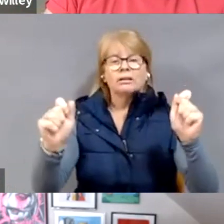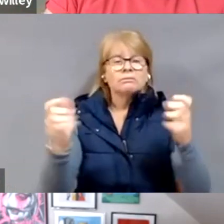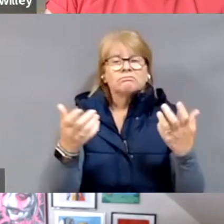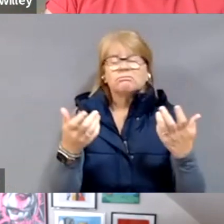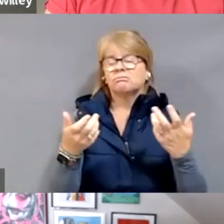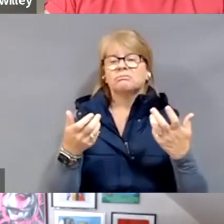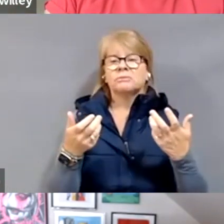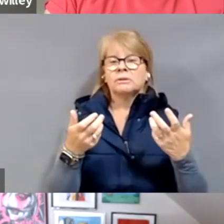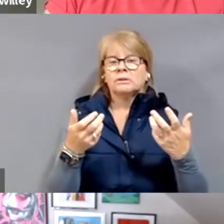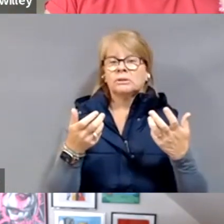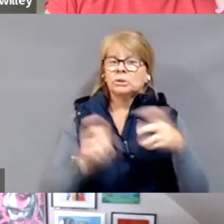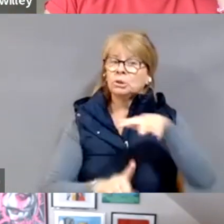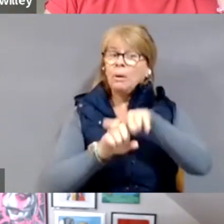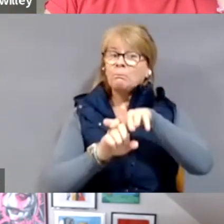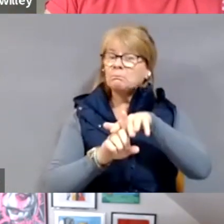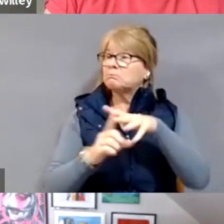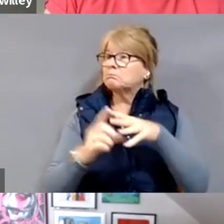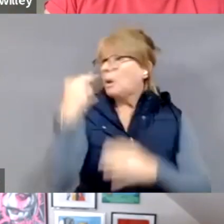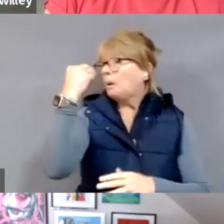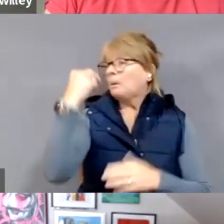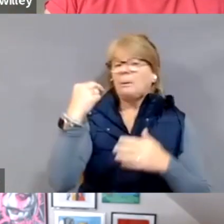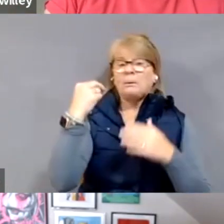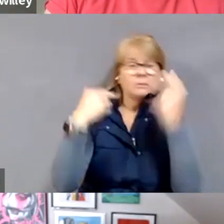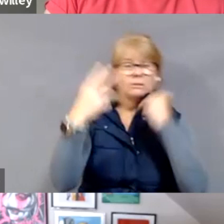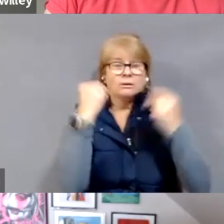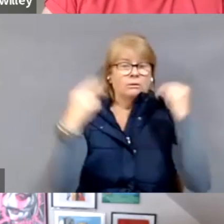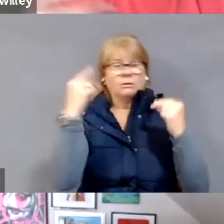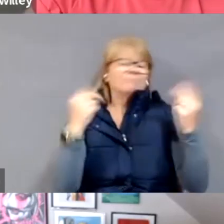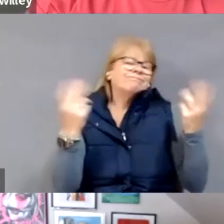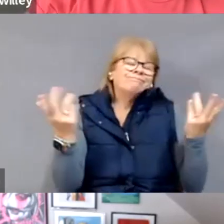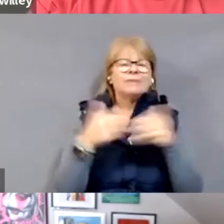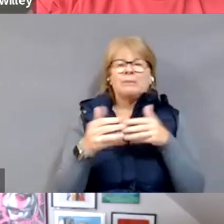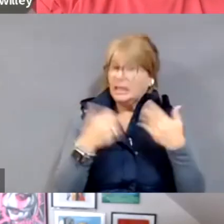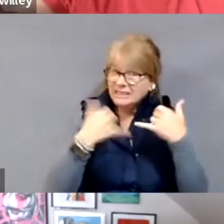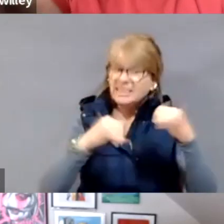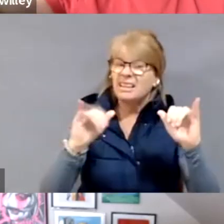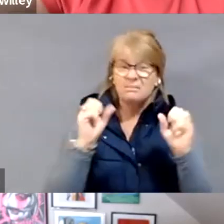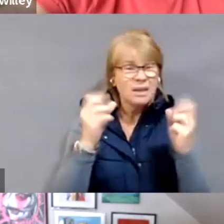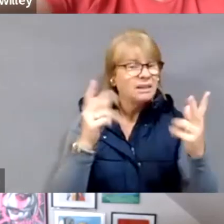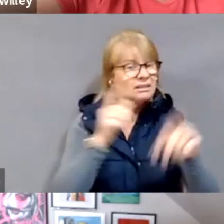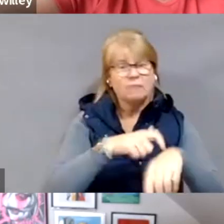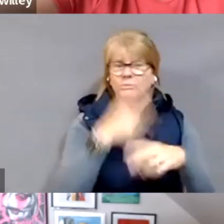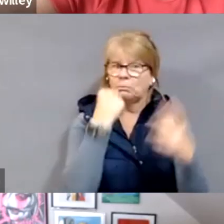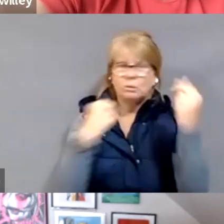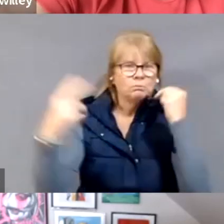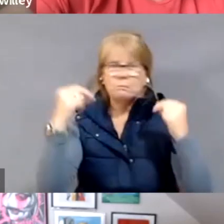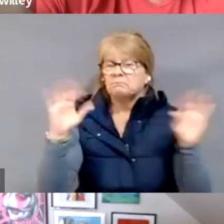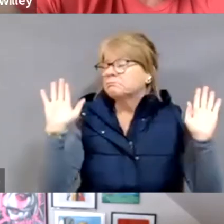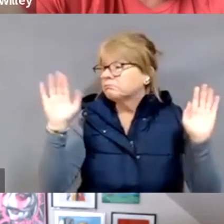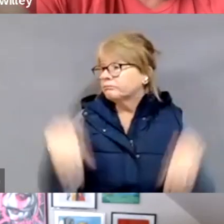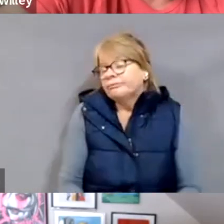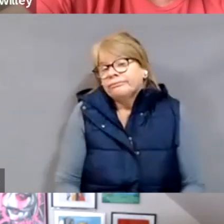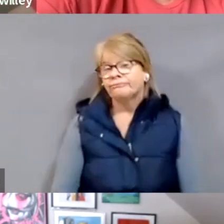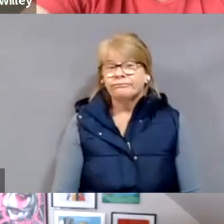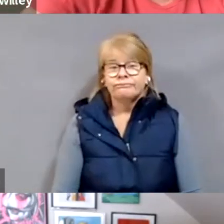maybe I had a lot of no's, because I really had a lot of no's. I still have a lot of no's, lots of them. Yeah, they're